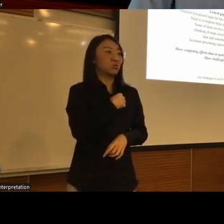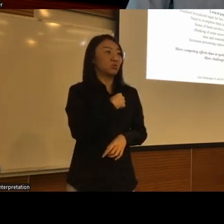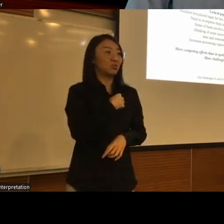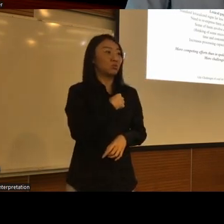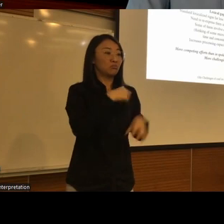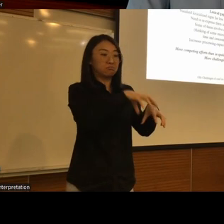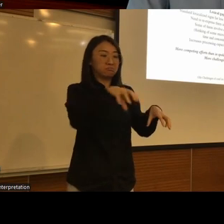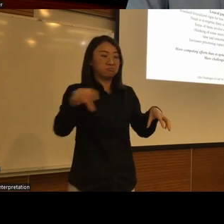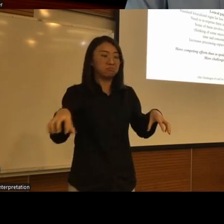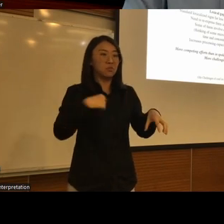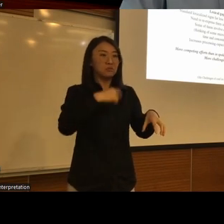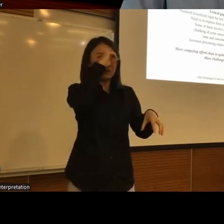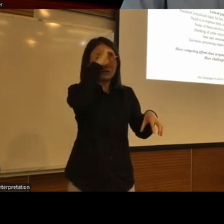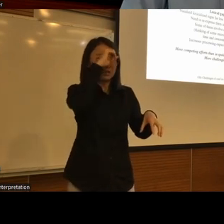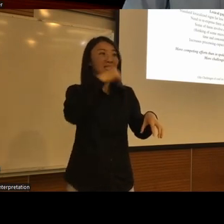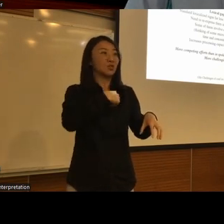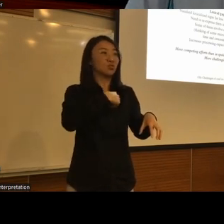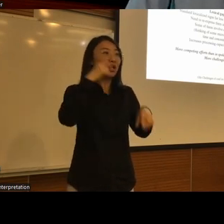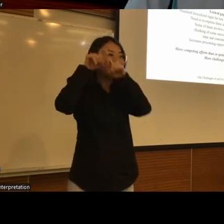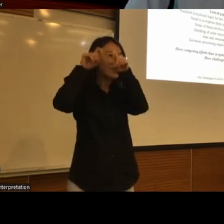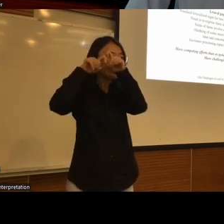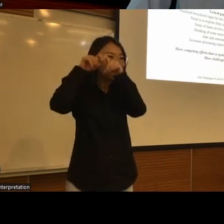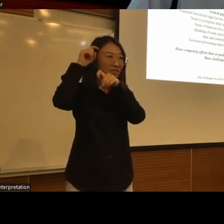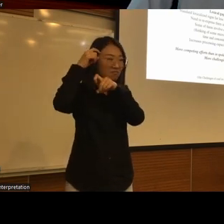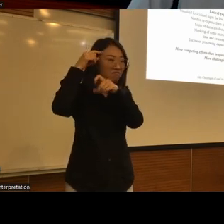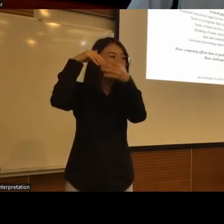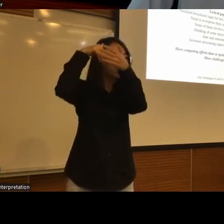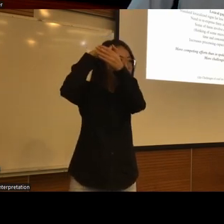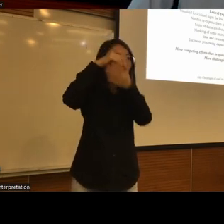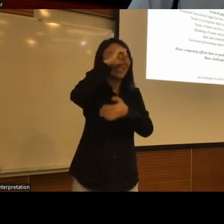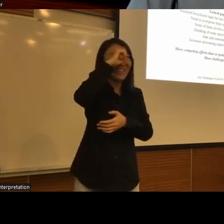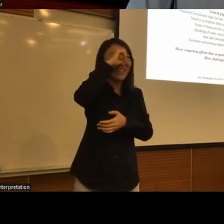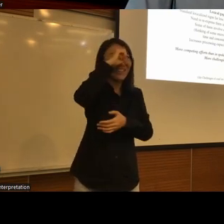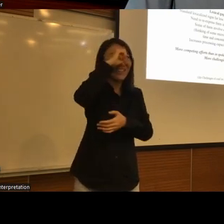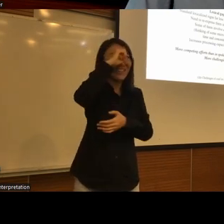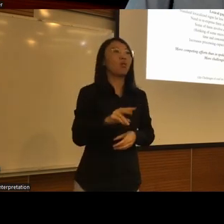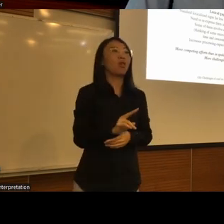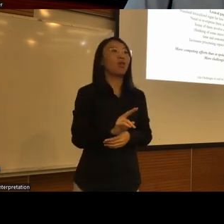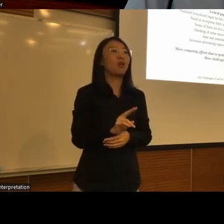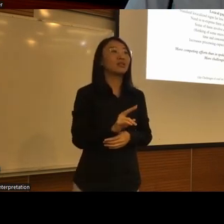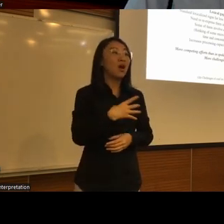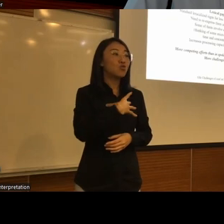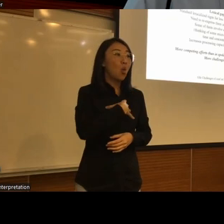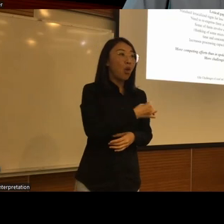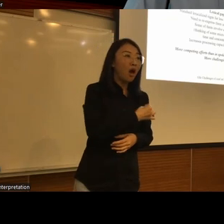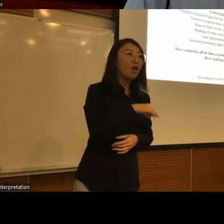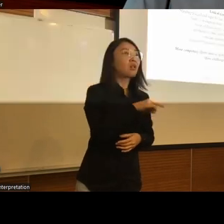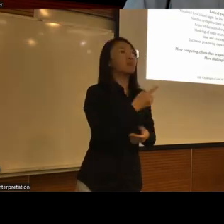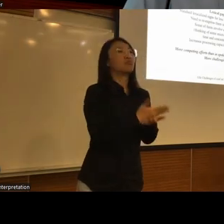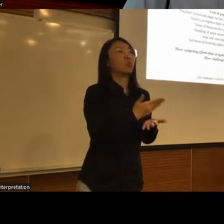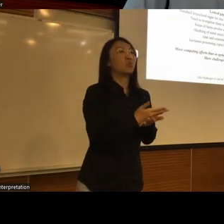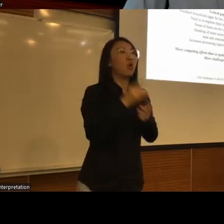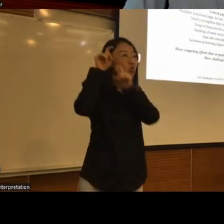So in cognitive terms, this could be part of the memory effort. But in functional terms, it's different. In